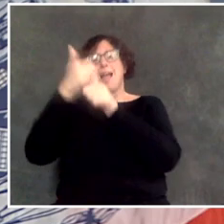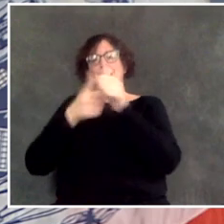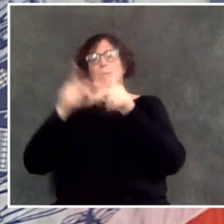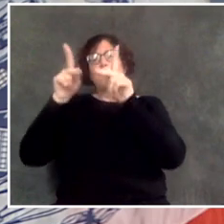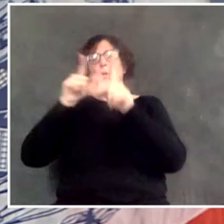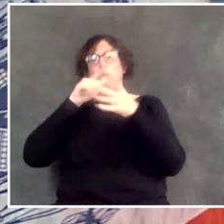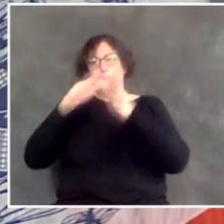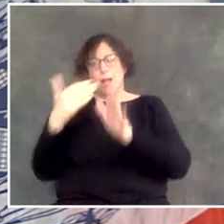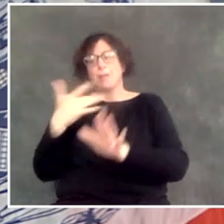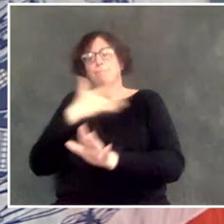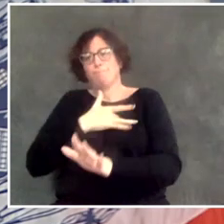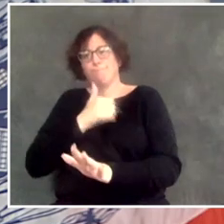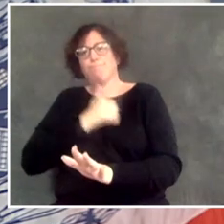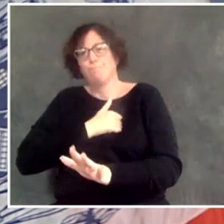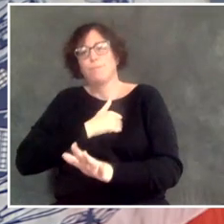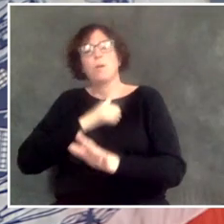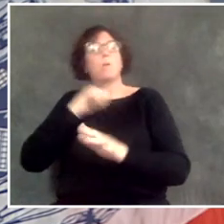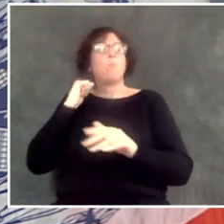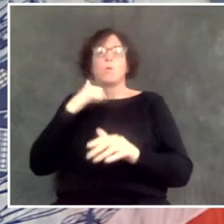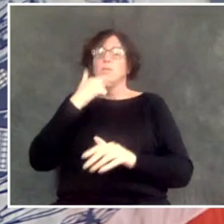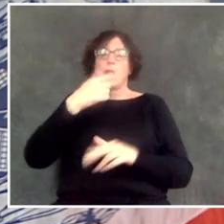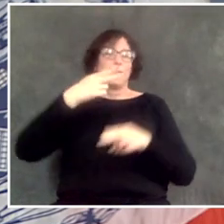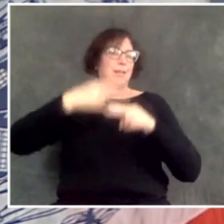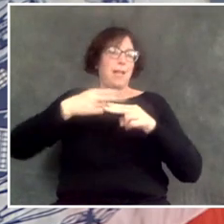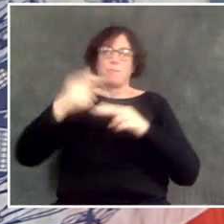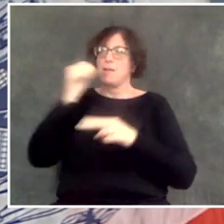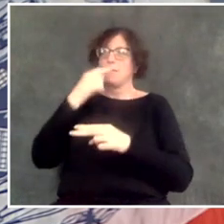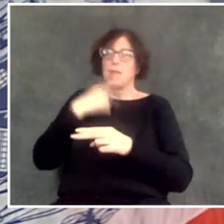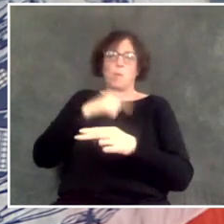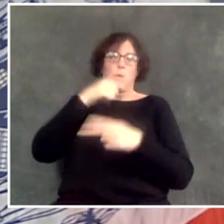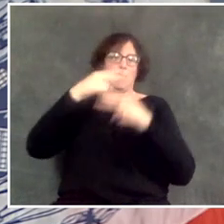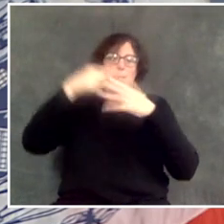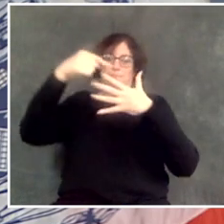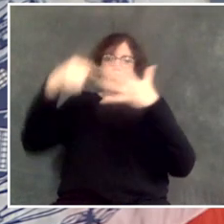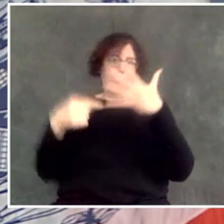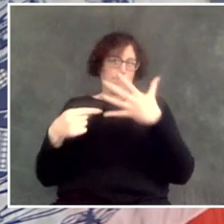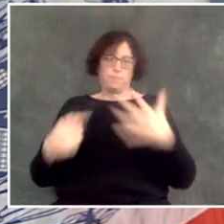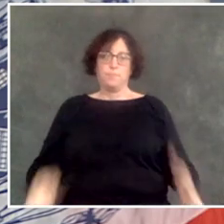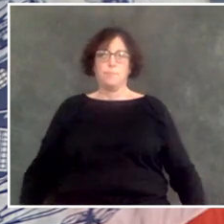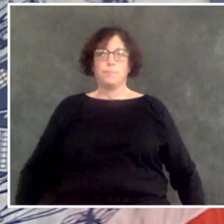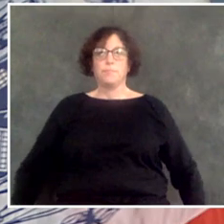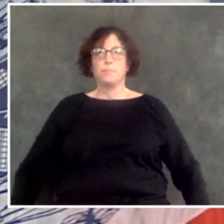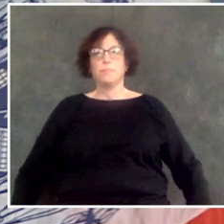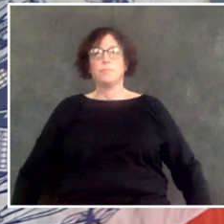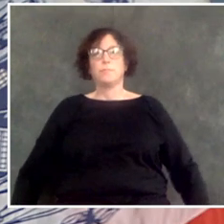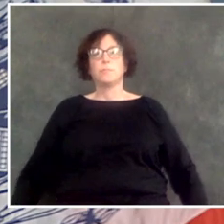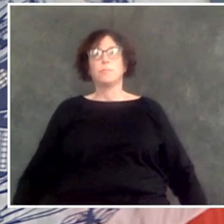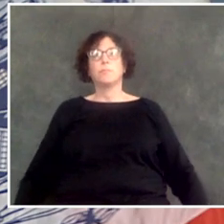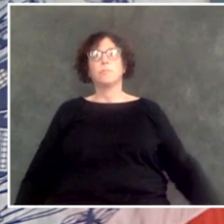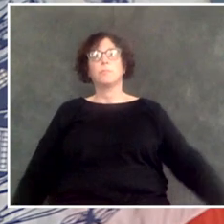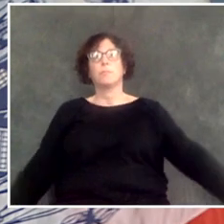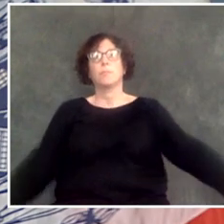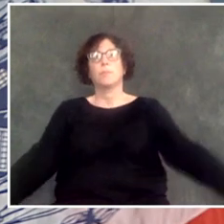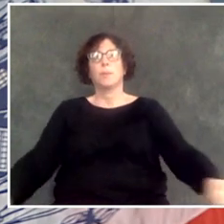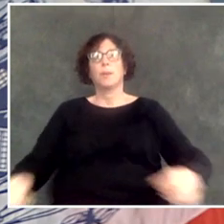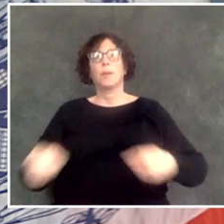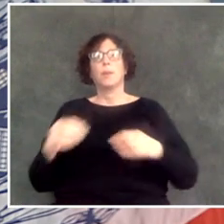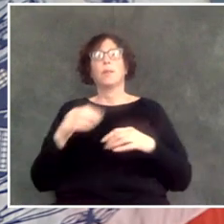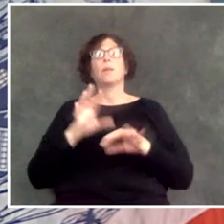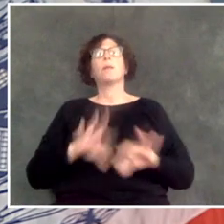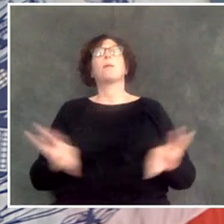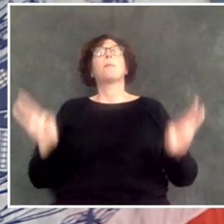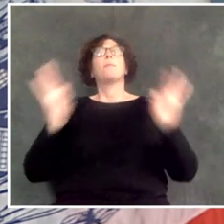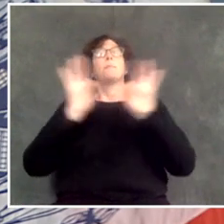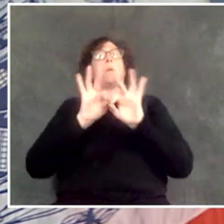We have to do everything we can to keep everyone safe in our correction system, and the thing we believed was the right thing to do,